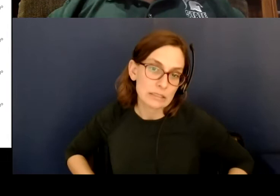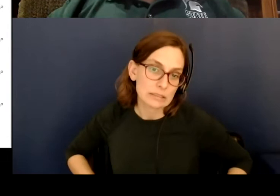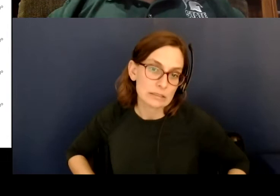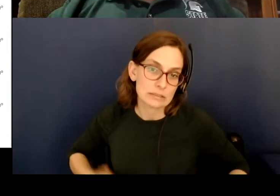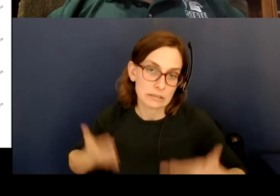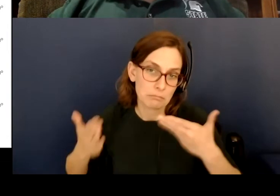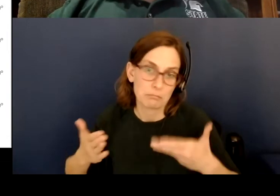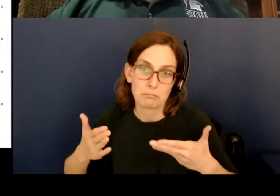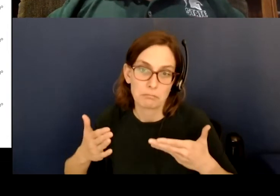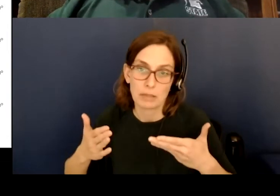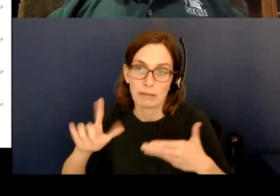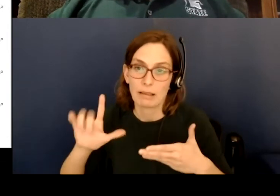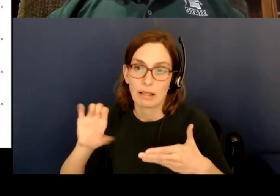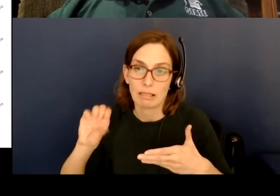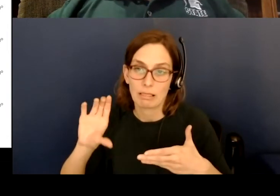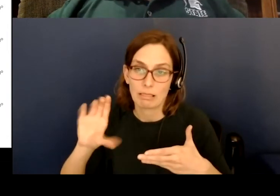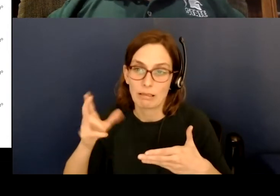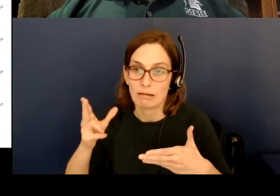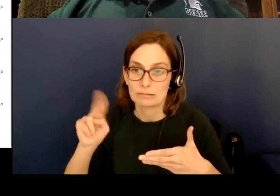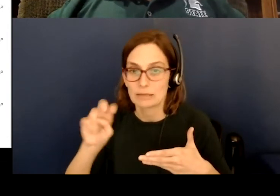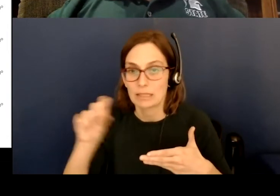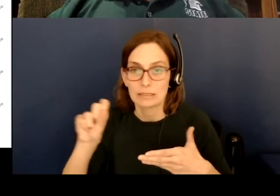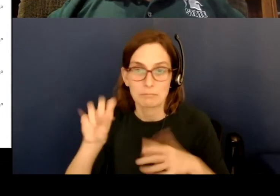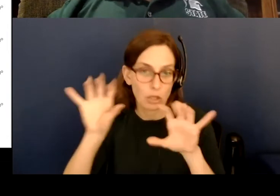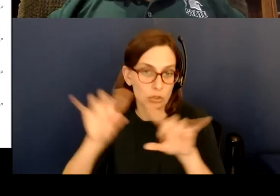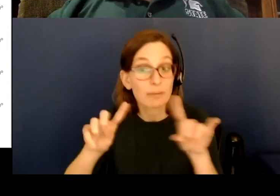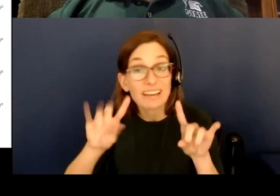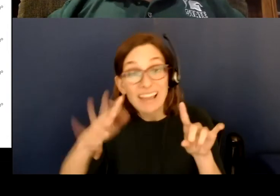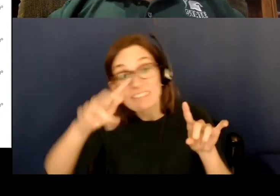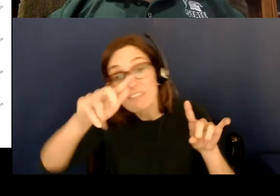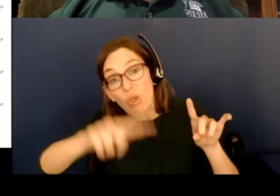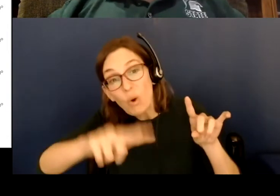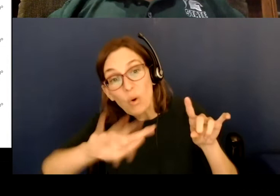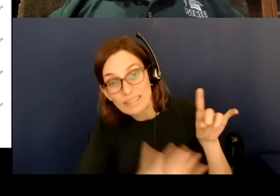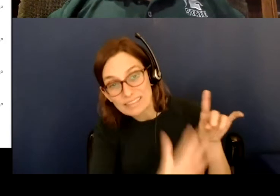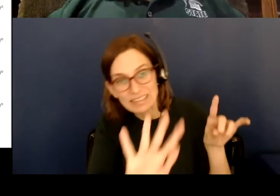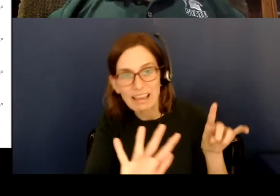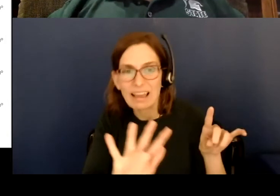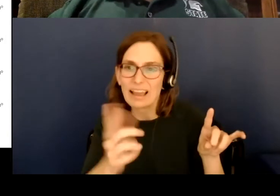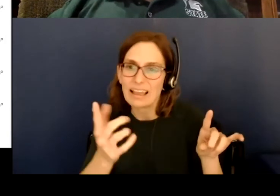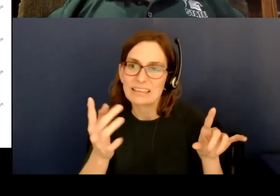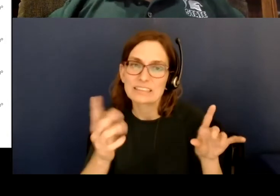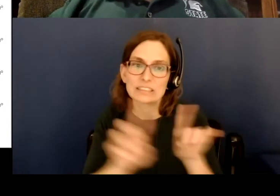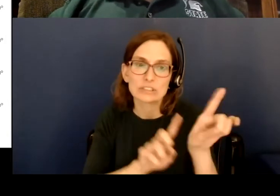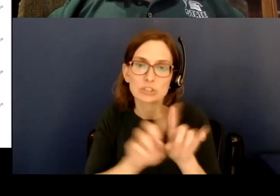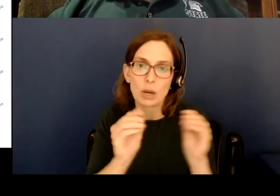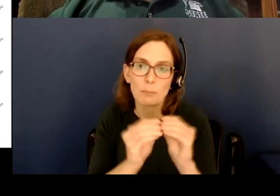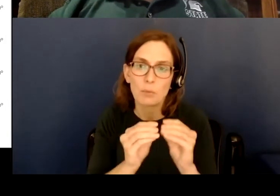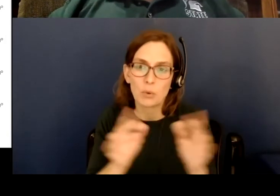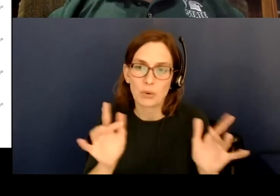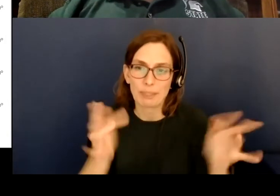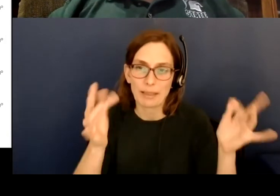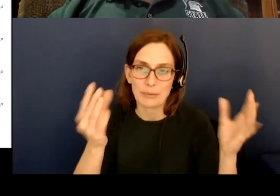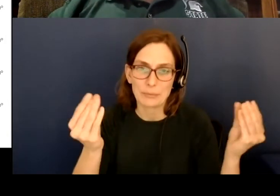Ness Monster right here. It's low in the sky, though, and faint. Only these 2 second